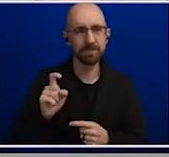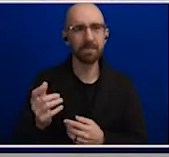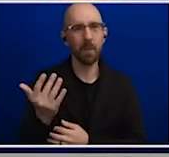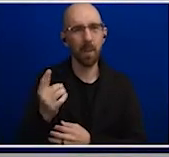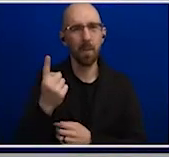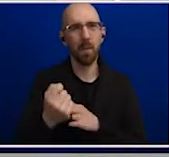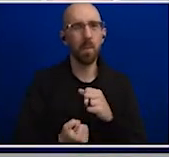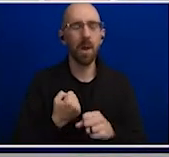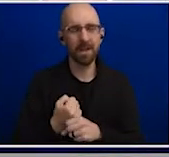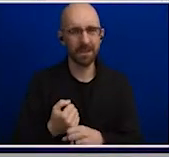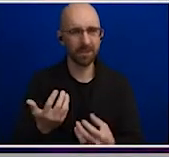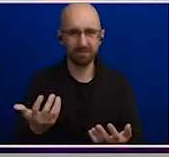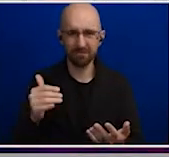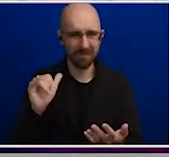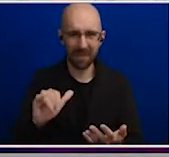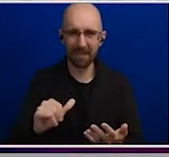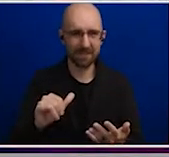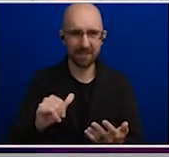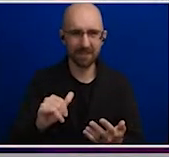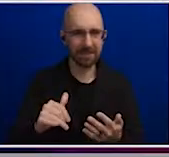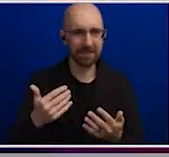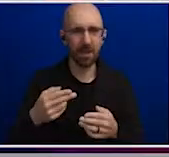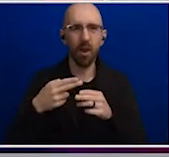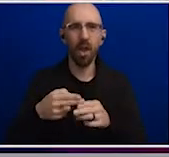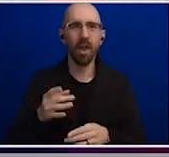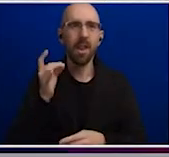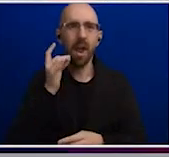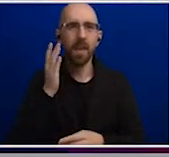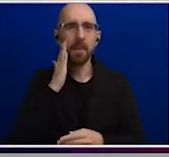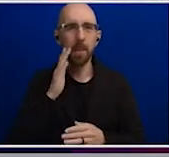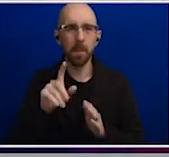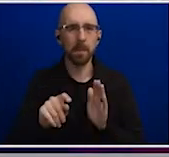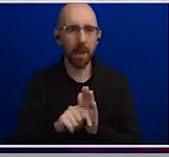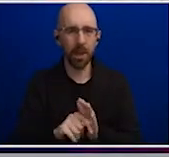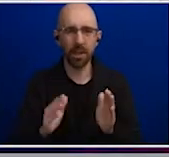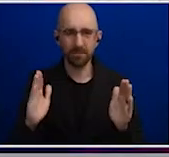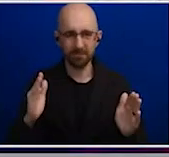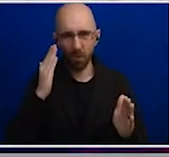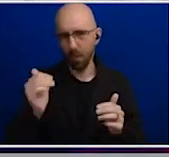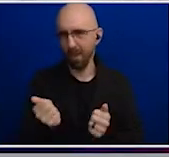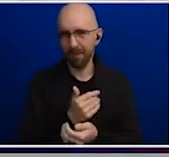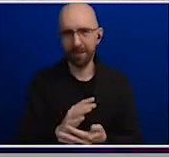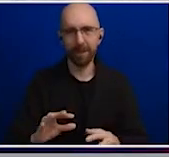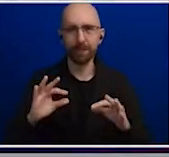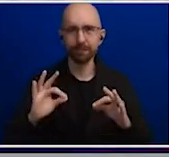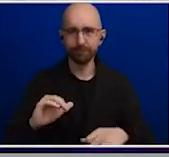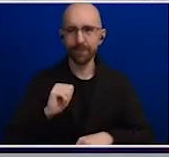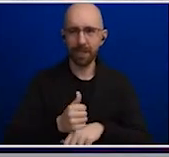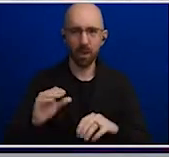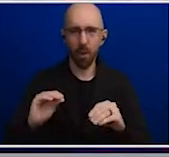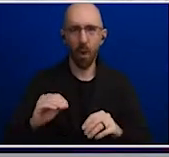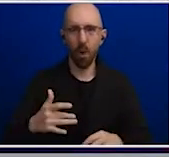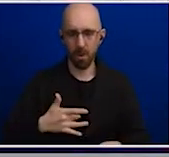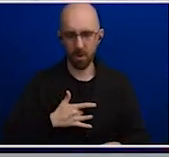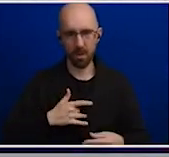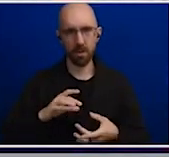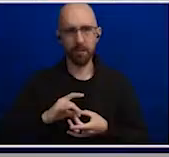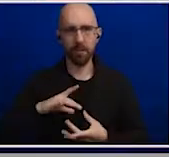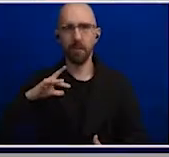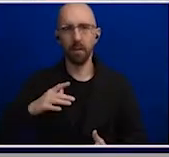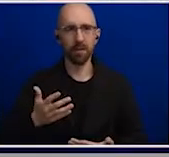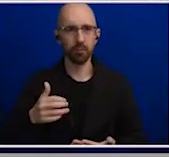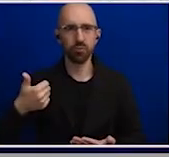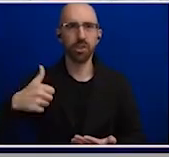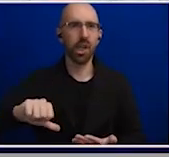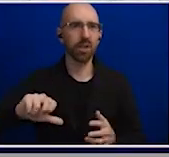of, that's, they kind of call it the honeymoon period or whatever, just so I know that everything's good. There's no rejection of anyone, which there hasn't been. Everything